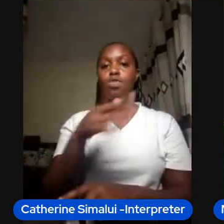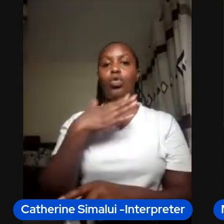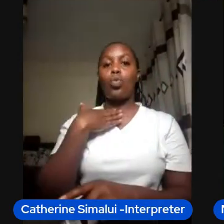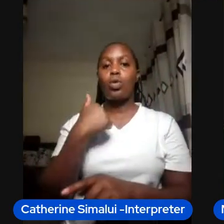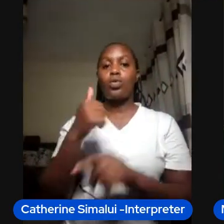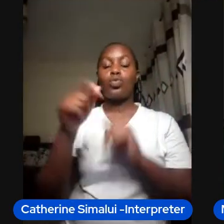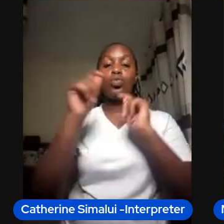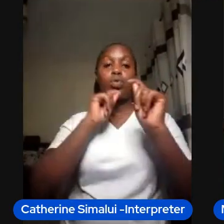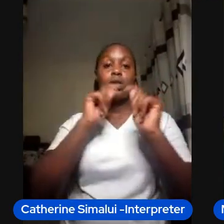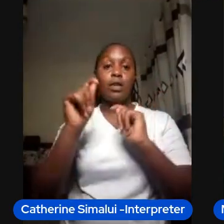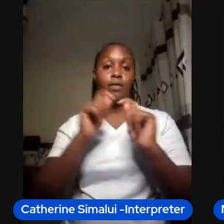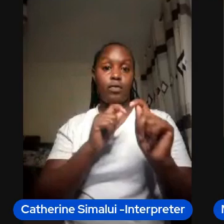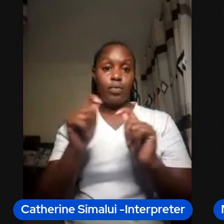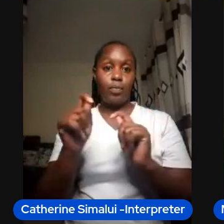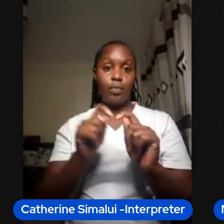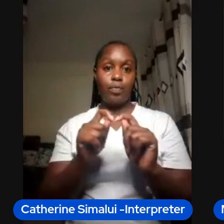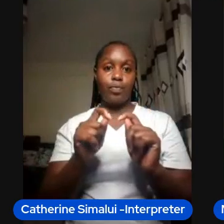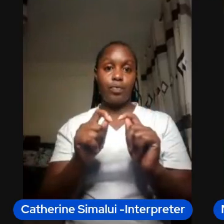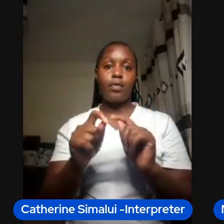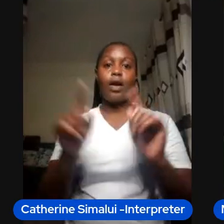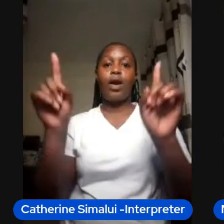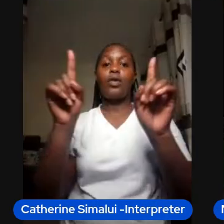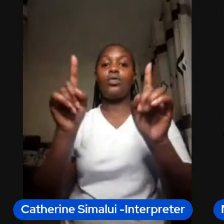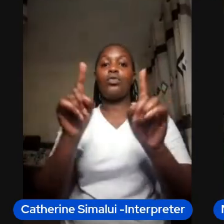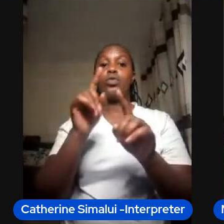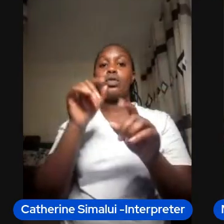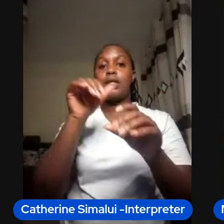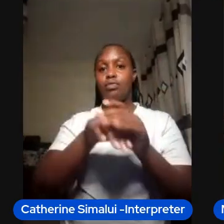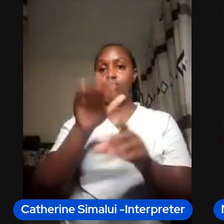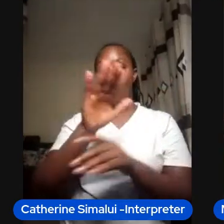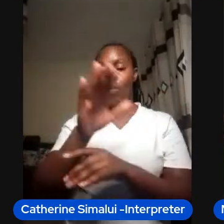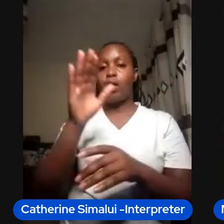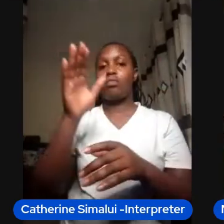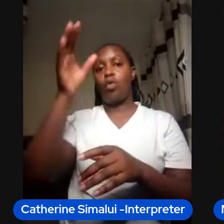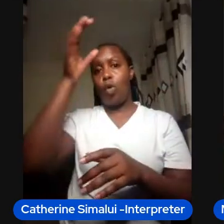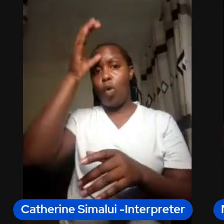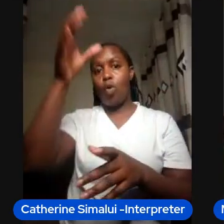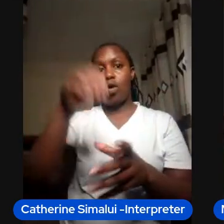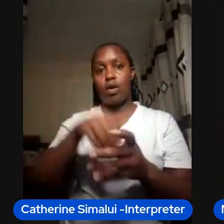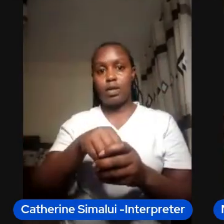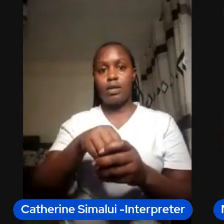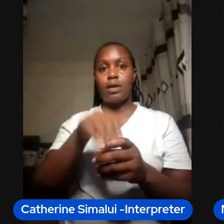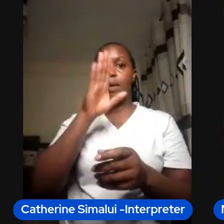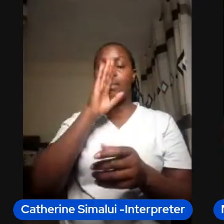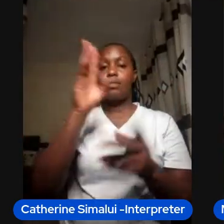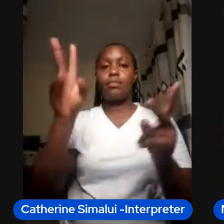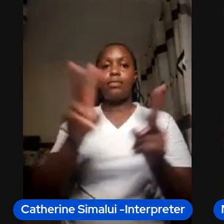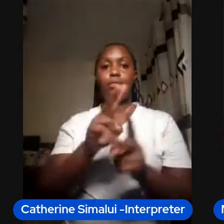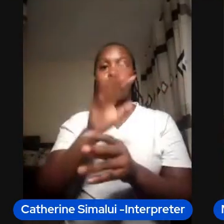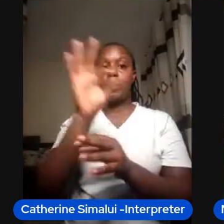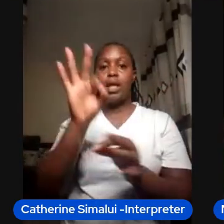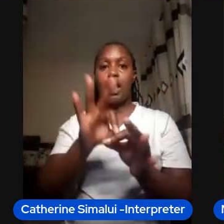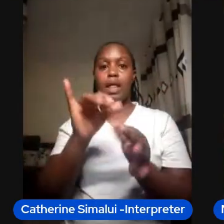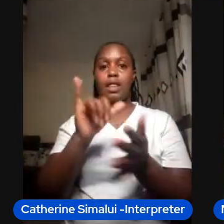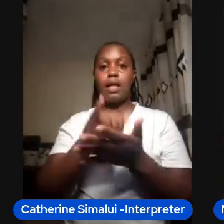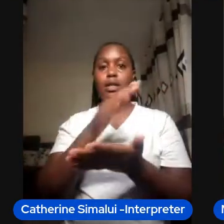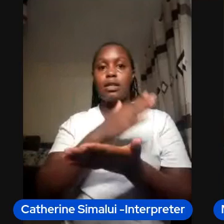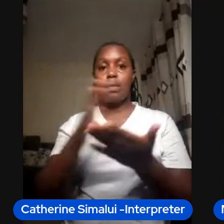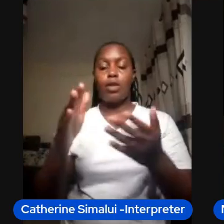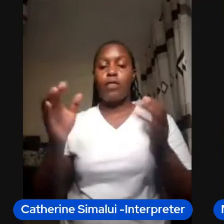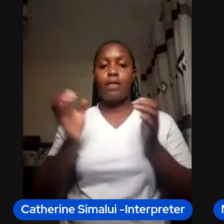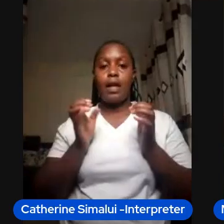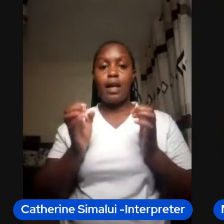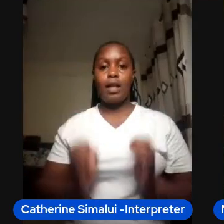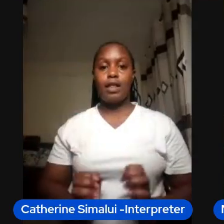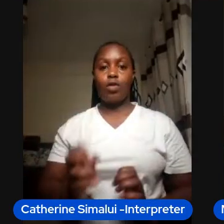interview uh, to your content. Yes, very, very important. And that is part of the ethical considerations